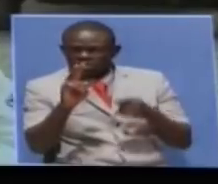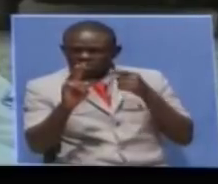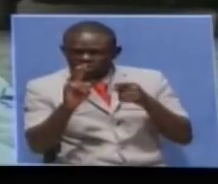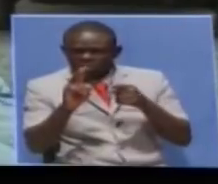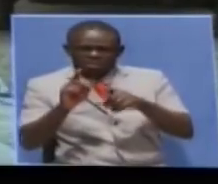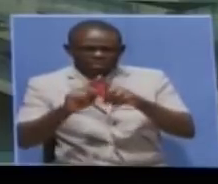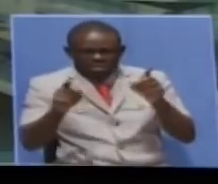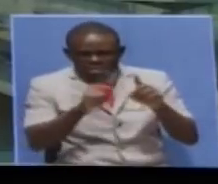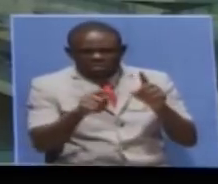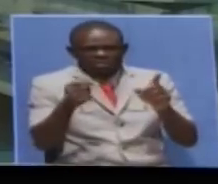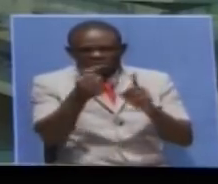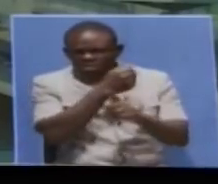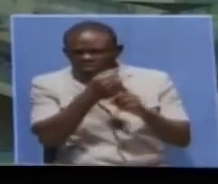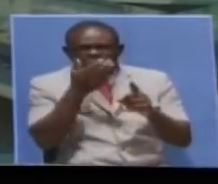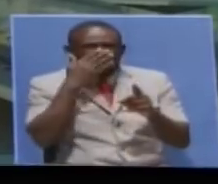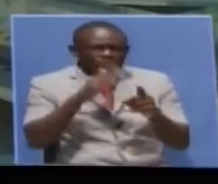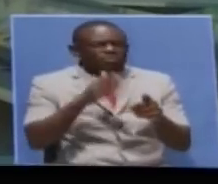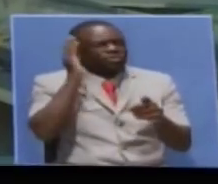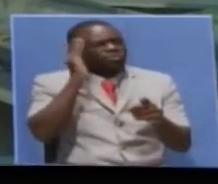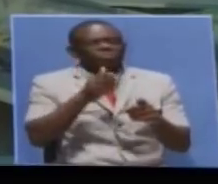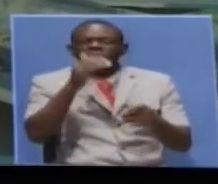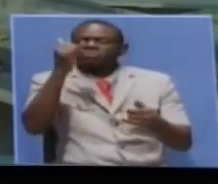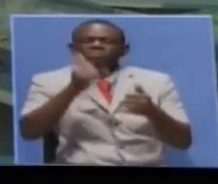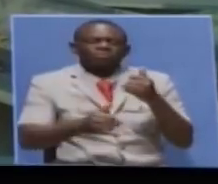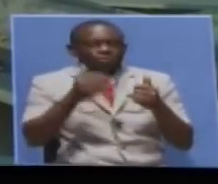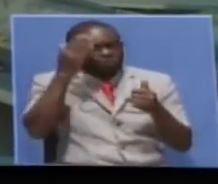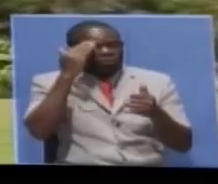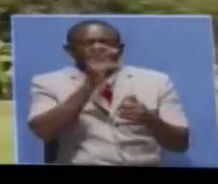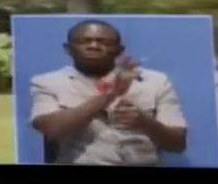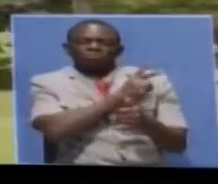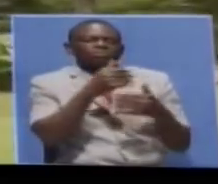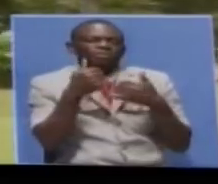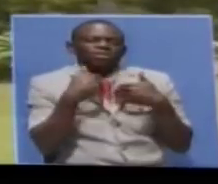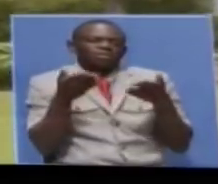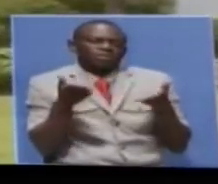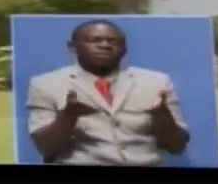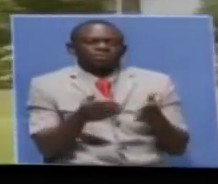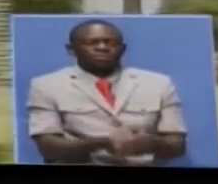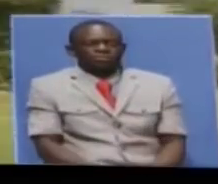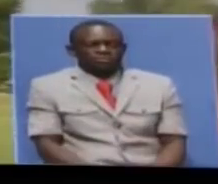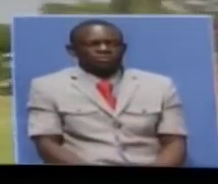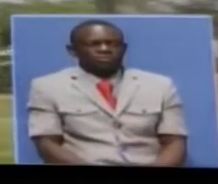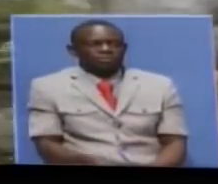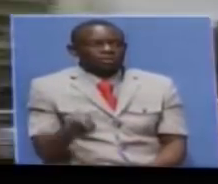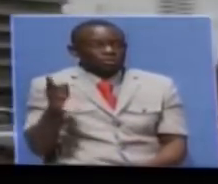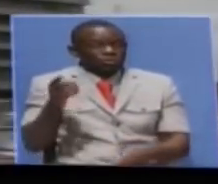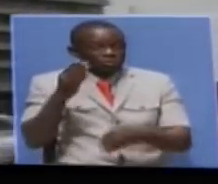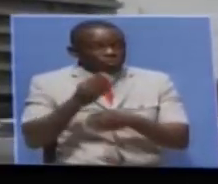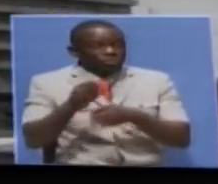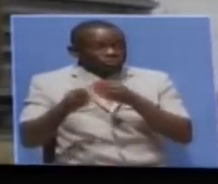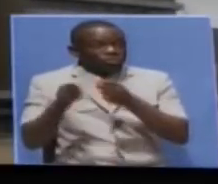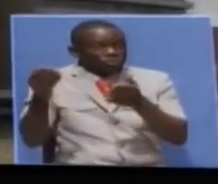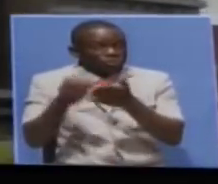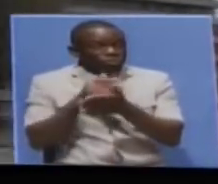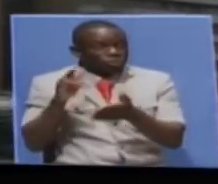an end. The new airport is expected to change the face of the Copper Belt.